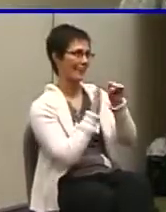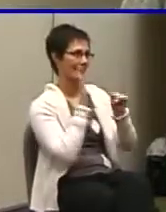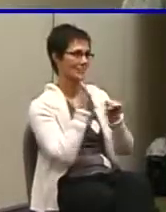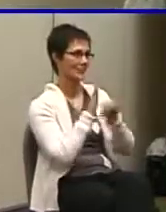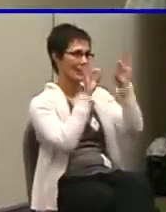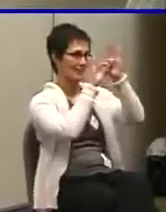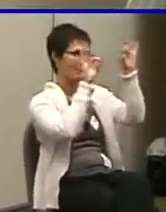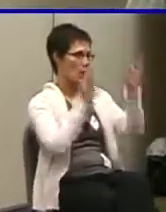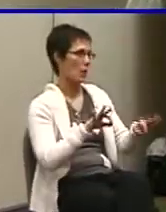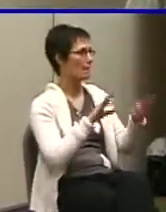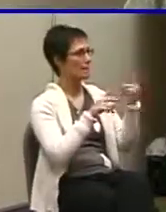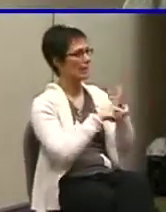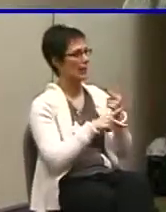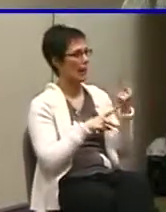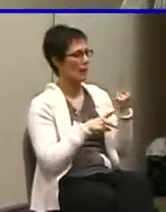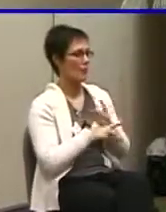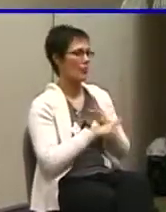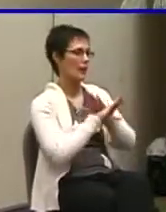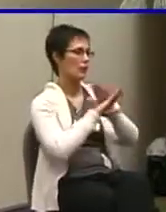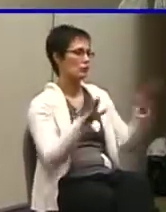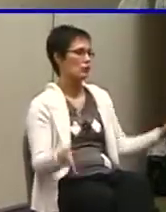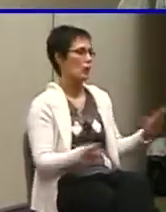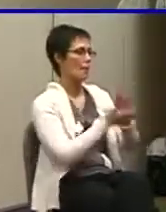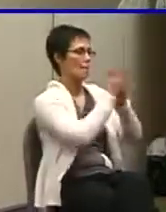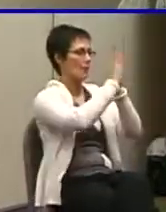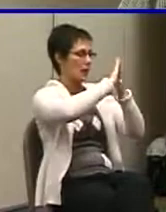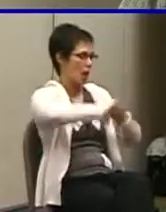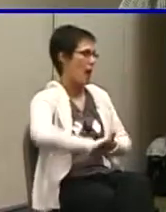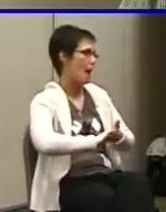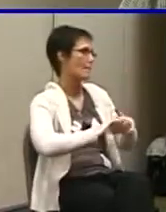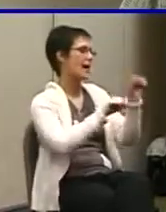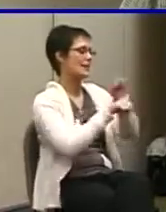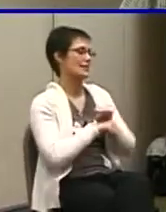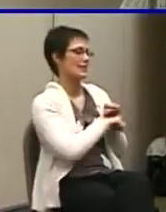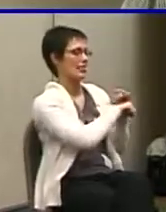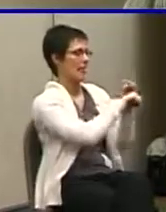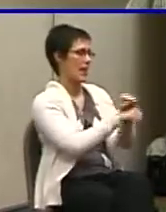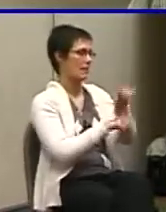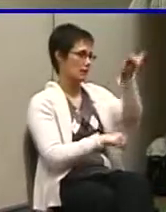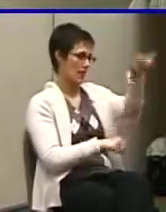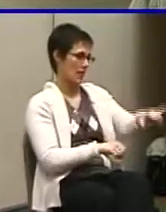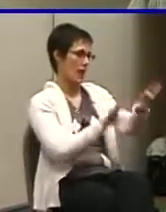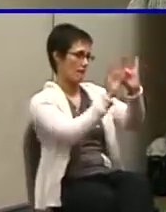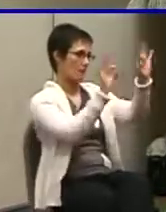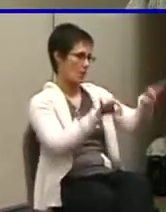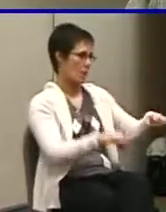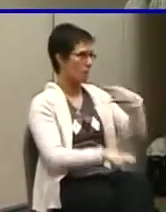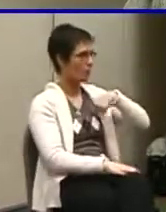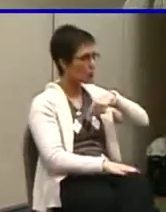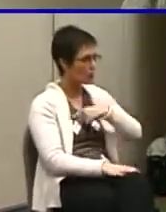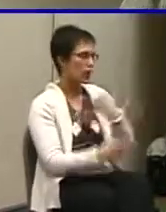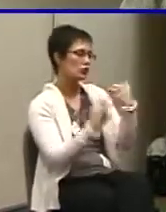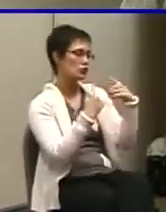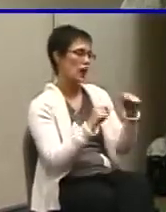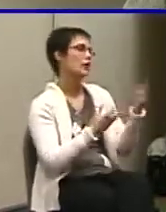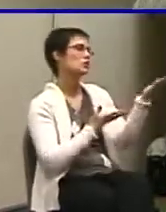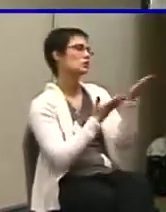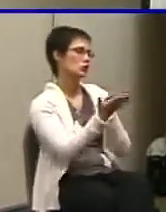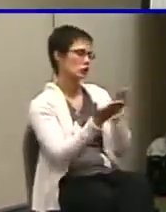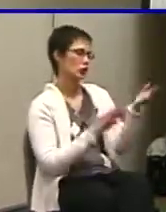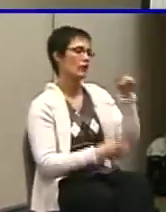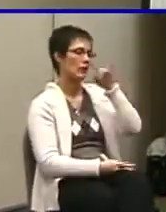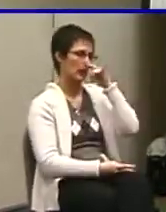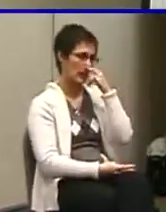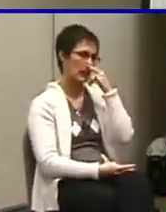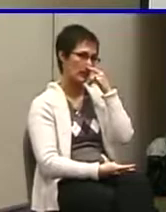always be careful that you don't become a slave to the form. We're trying to serve kids. And oftentimes I